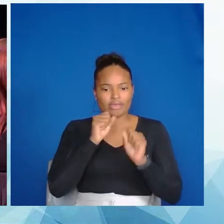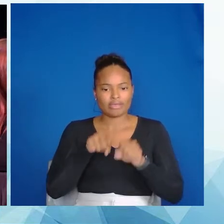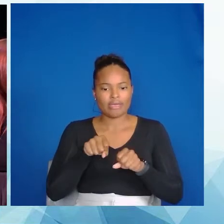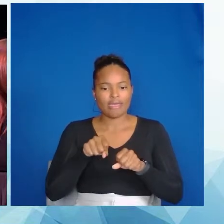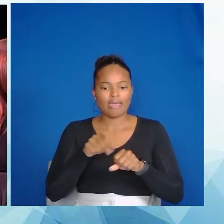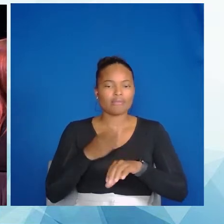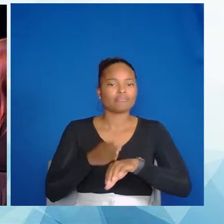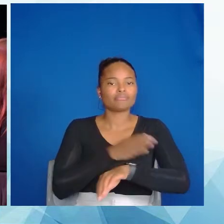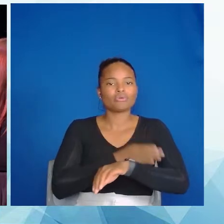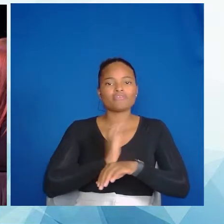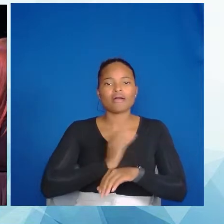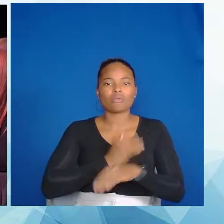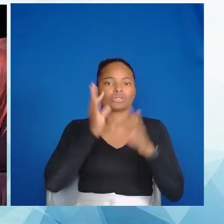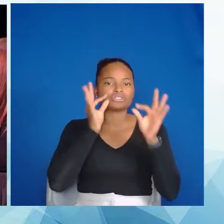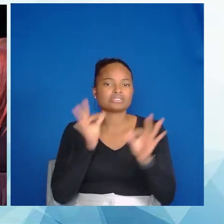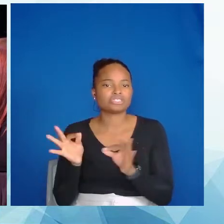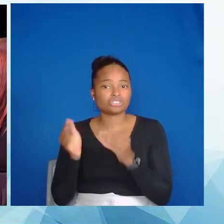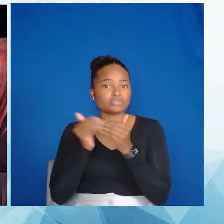decisions moving forward.